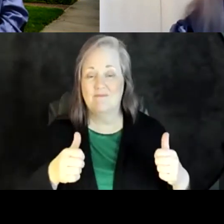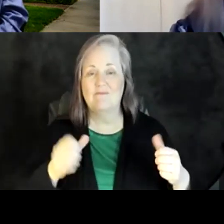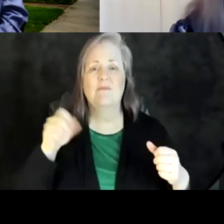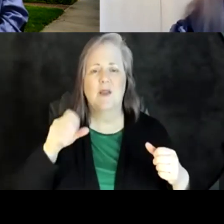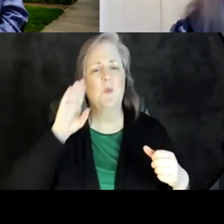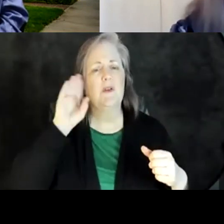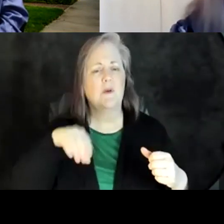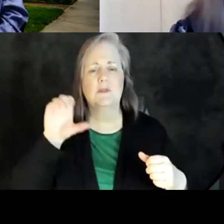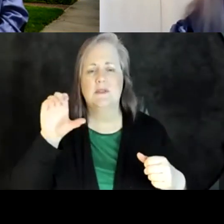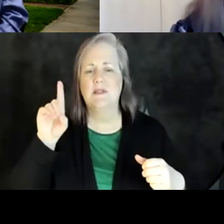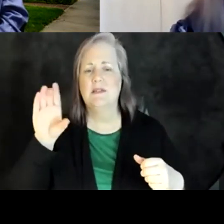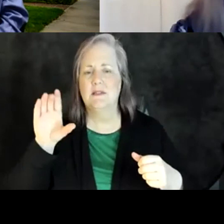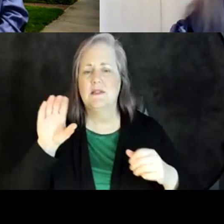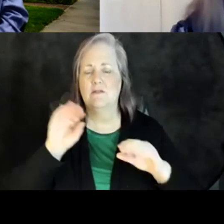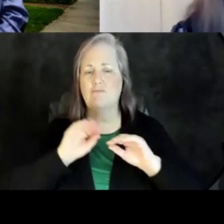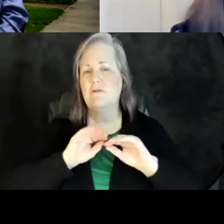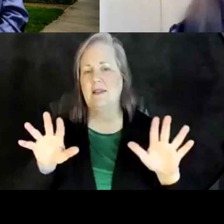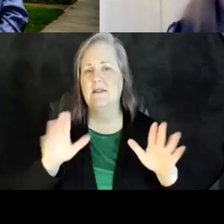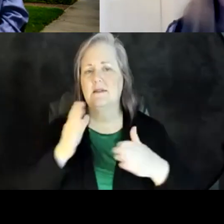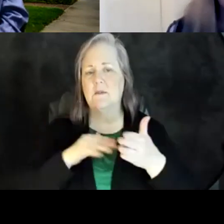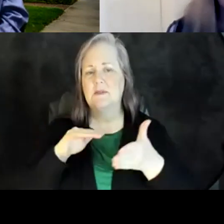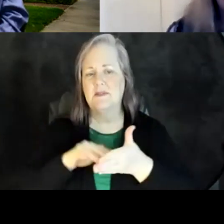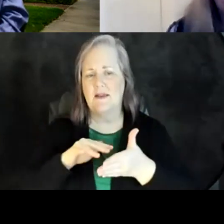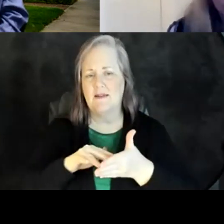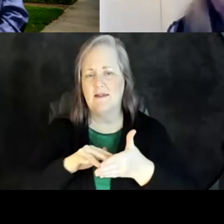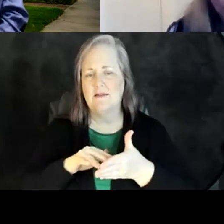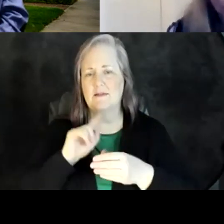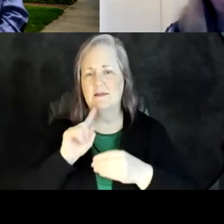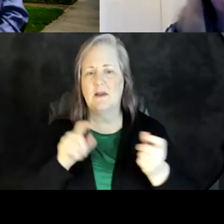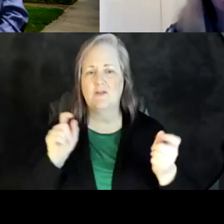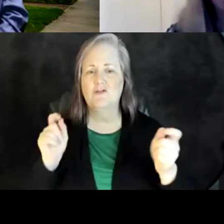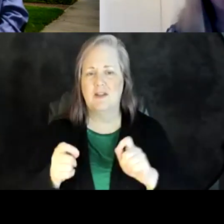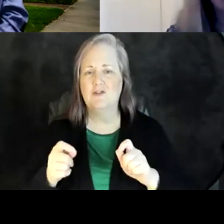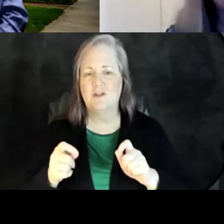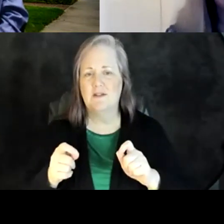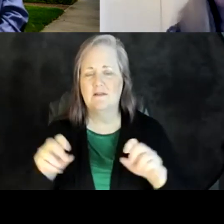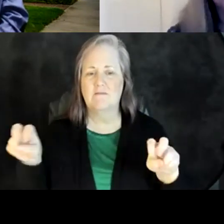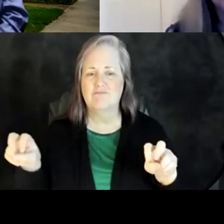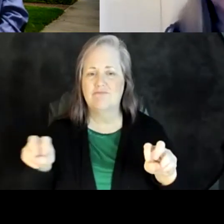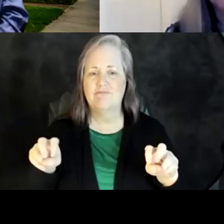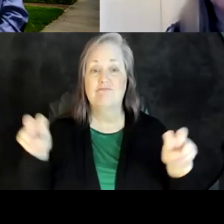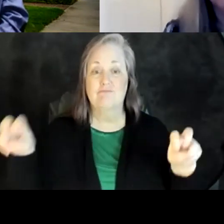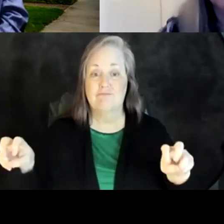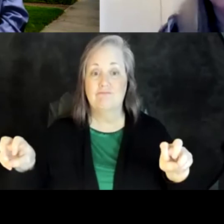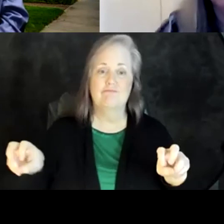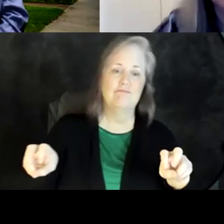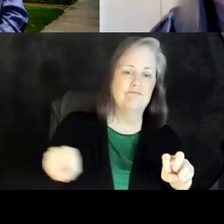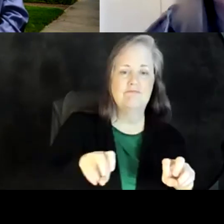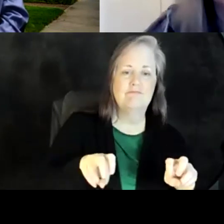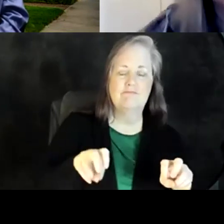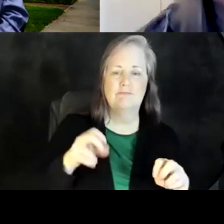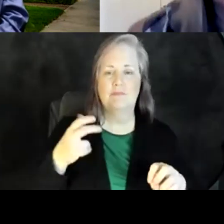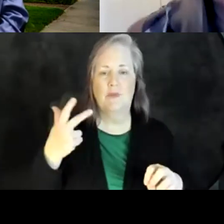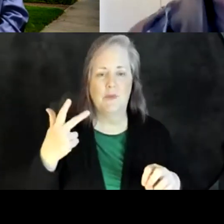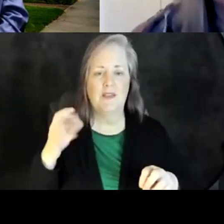the CDC did release some studies about changing the distance from 6 feet to say that 3